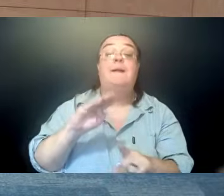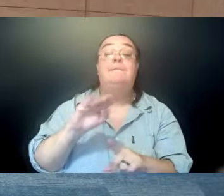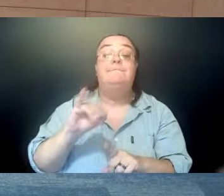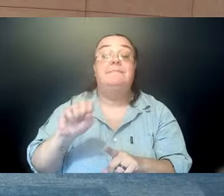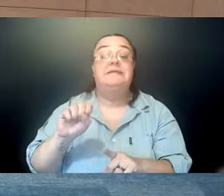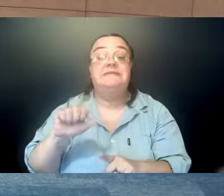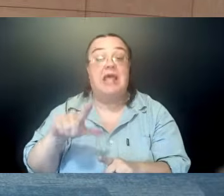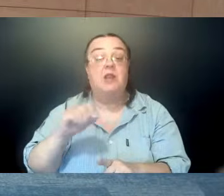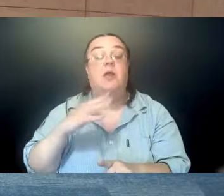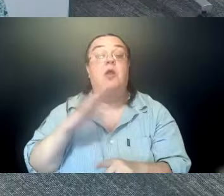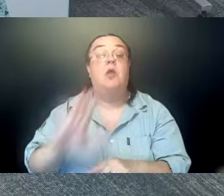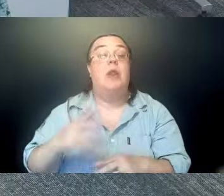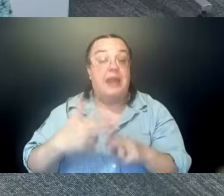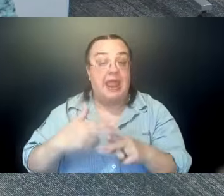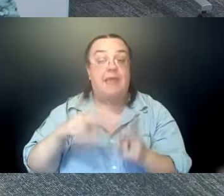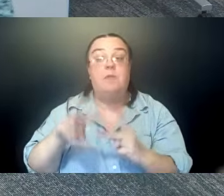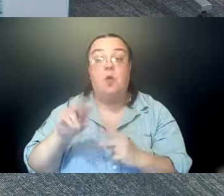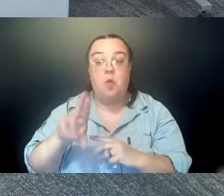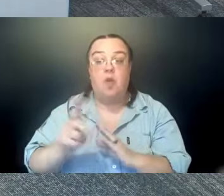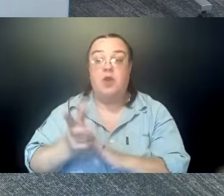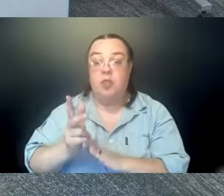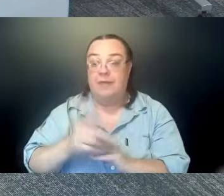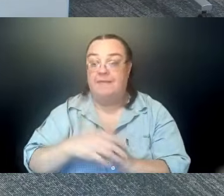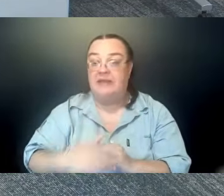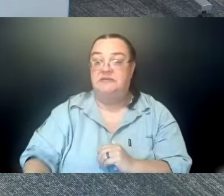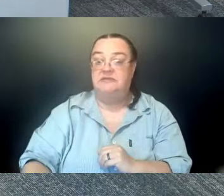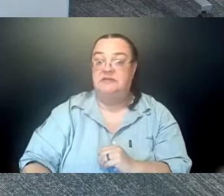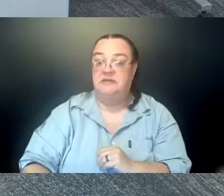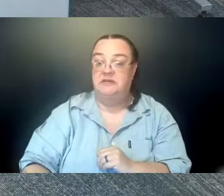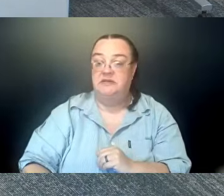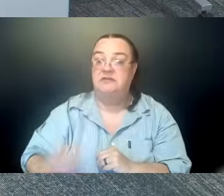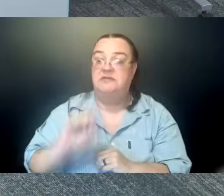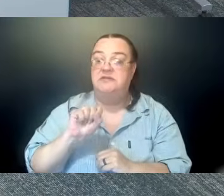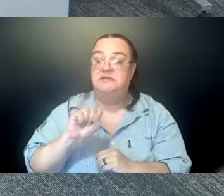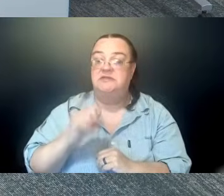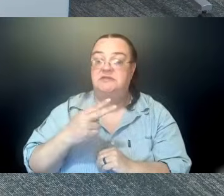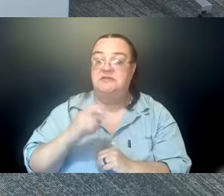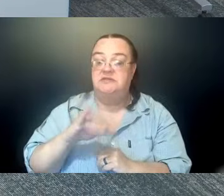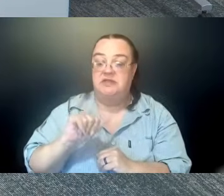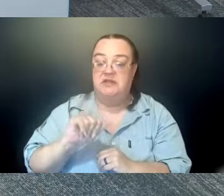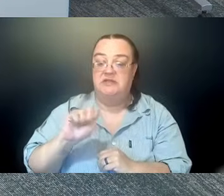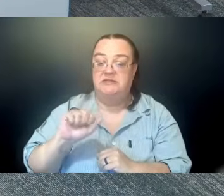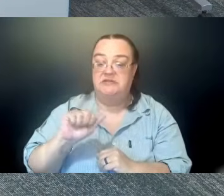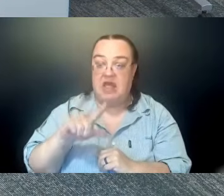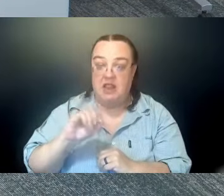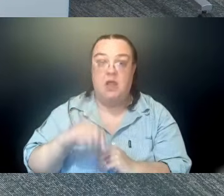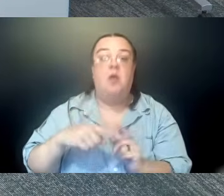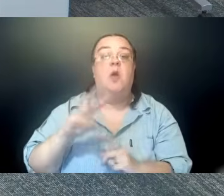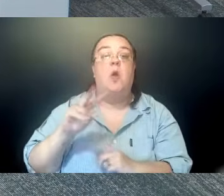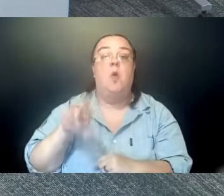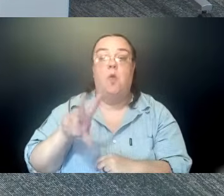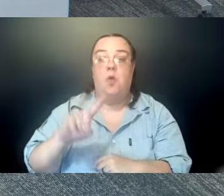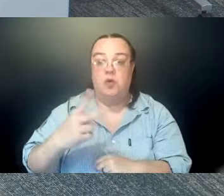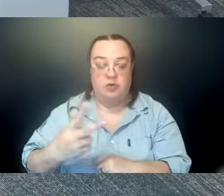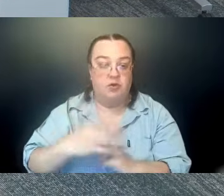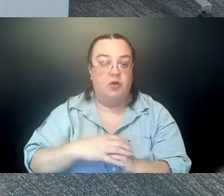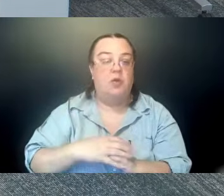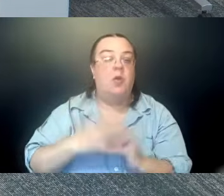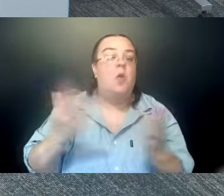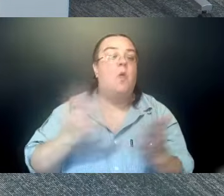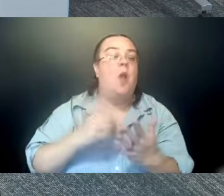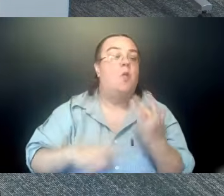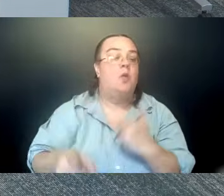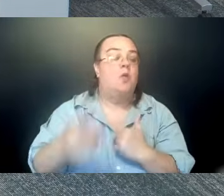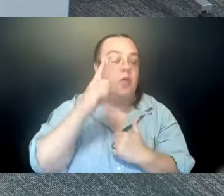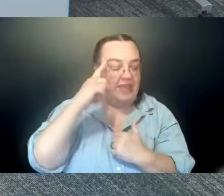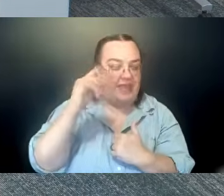name, your ward, and you have 3 minutes. Sure. Sheila Solo, Ward 2. What would you think if I told